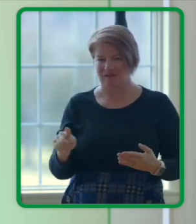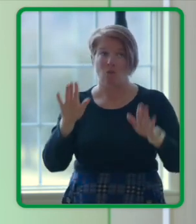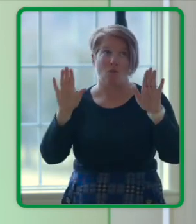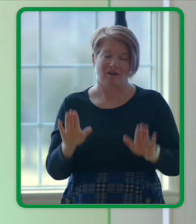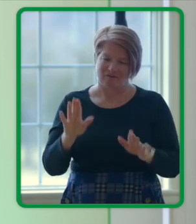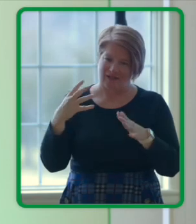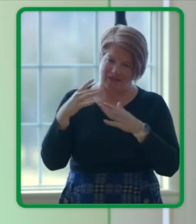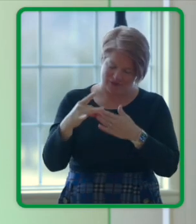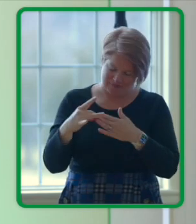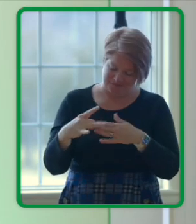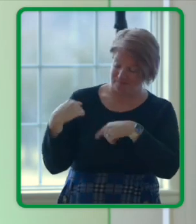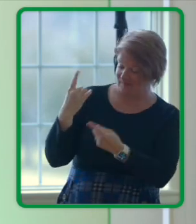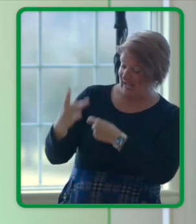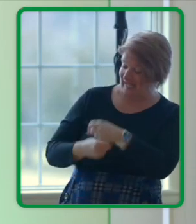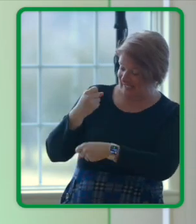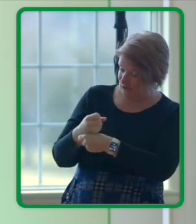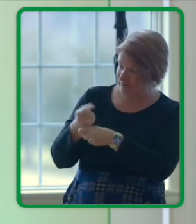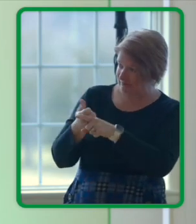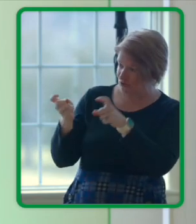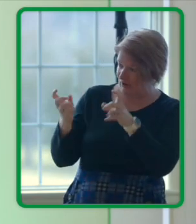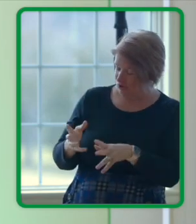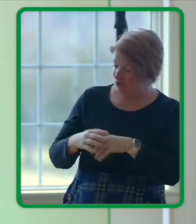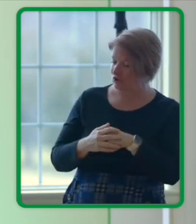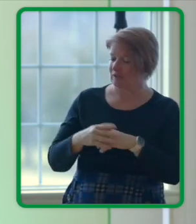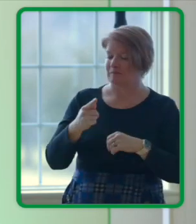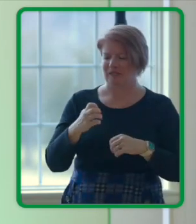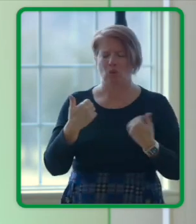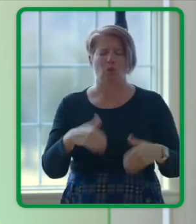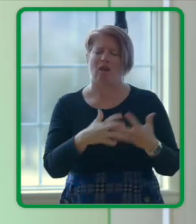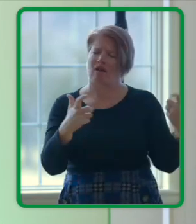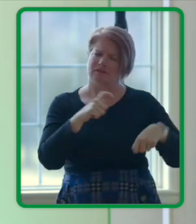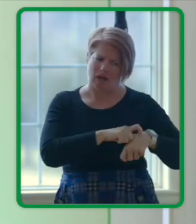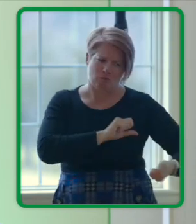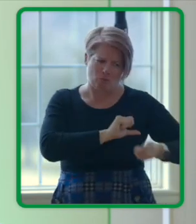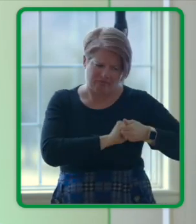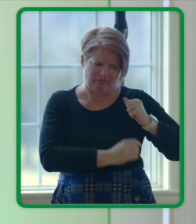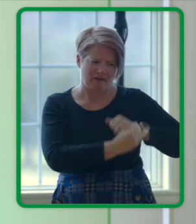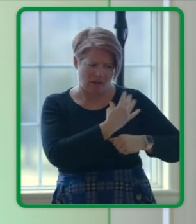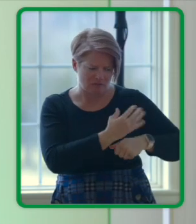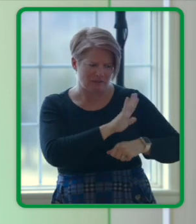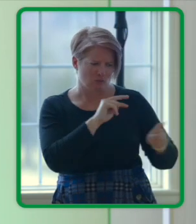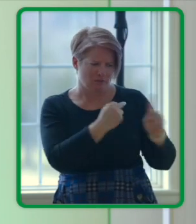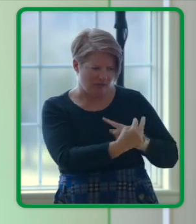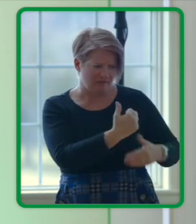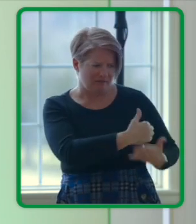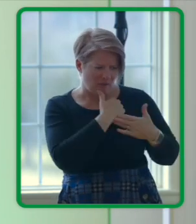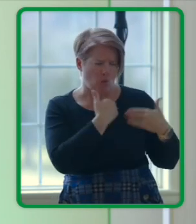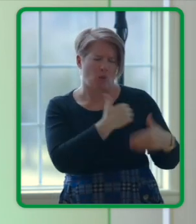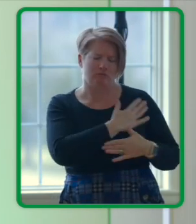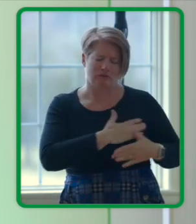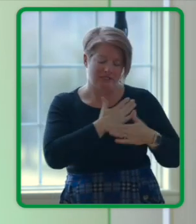During his 8 years as a director, Pete has given me a generous amount of his time and counsel and perspectives, and I really appreciate